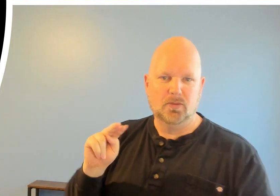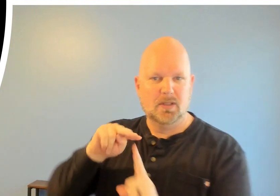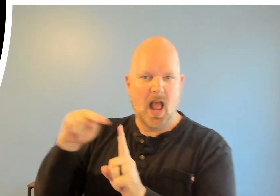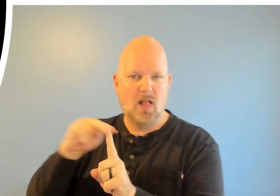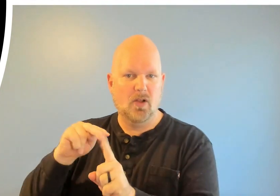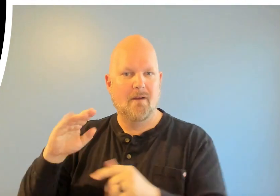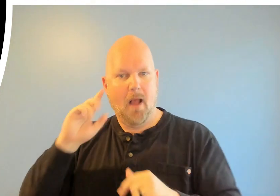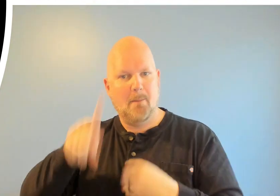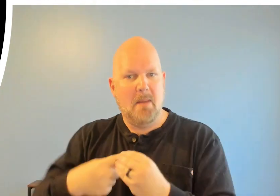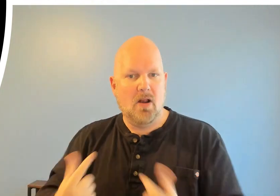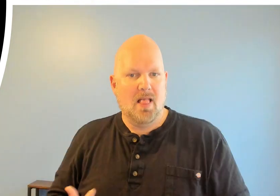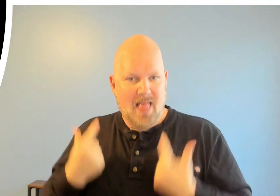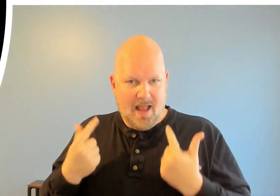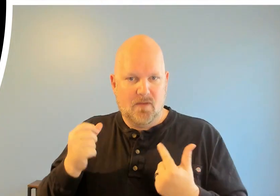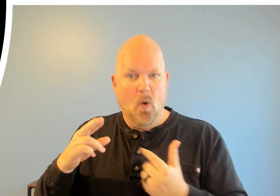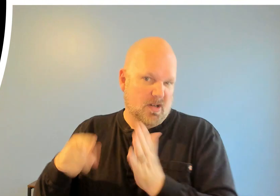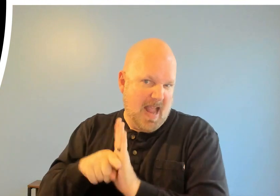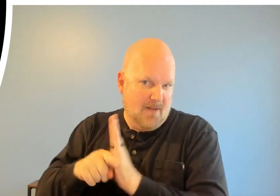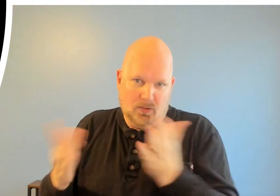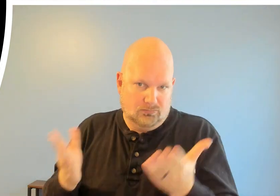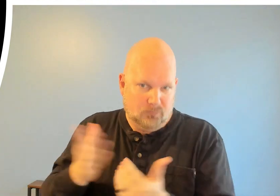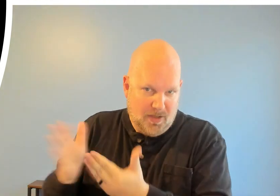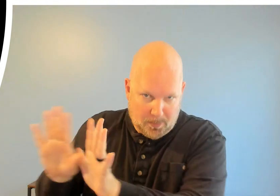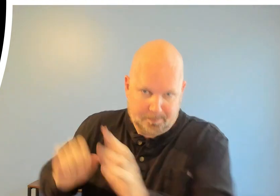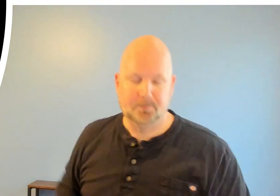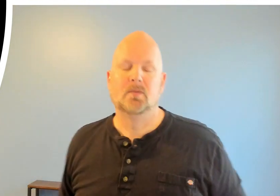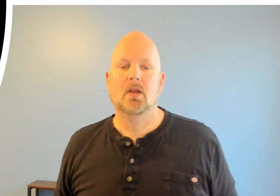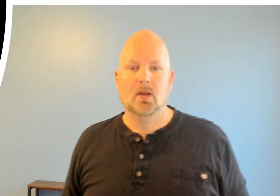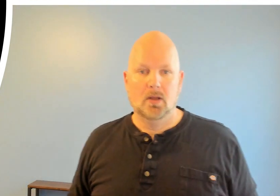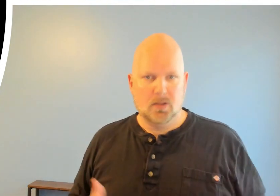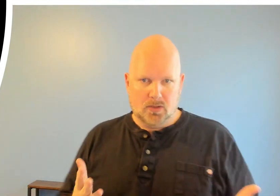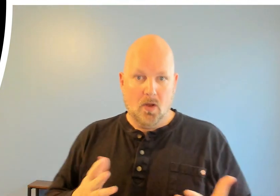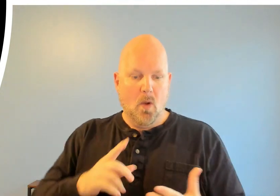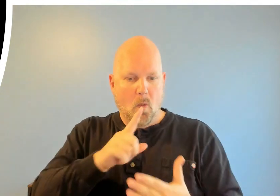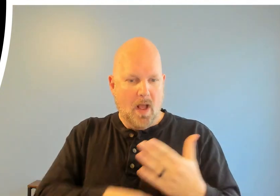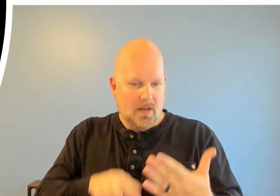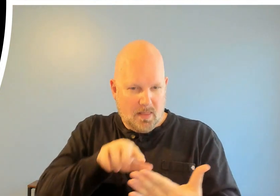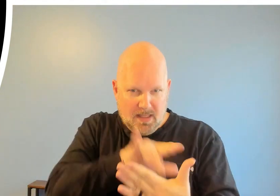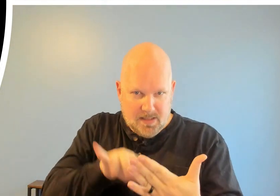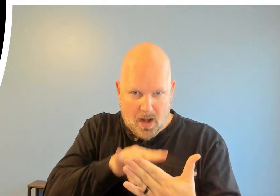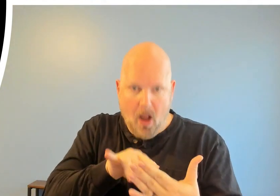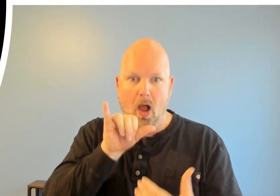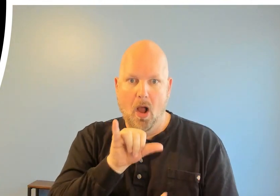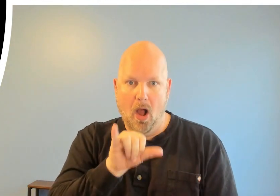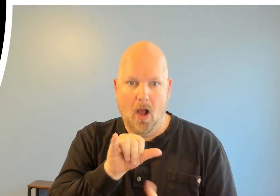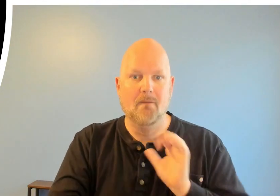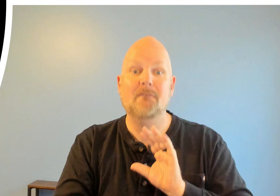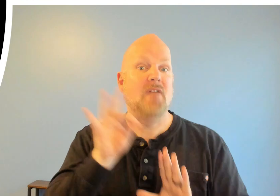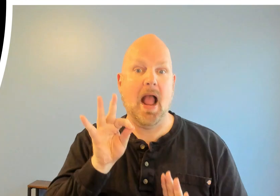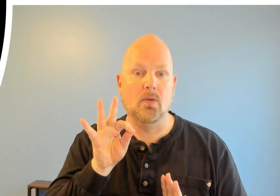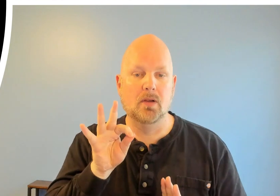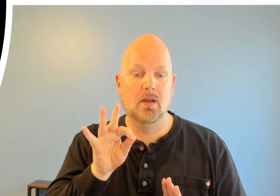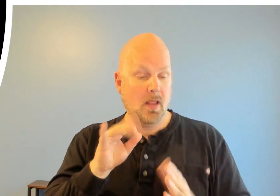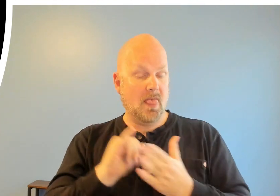perspective of life, a neutral outlook of life, or even a negative outlook on life. So what the studies initially found was